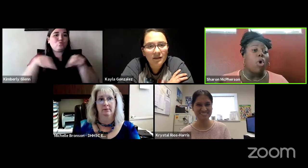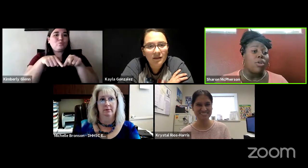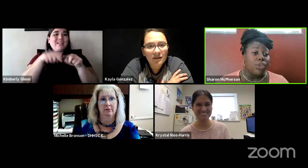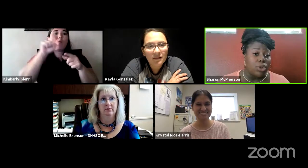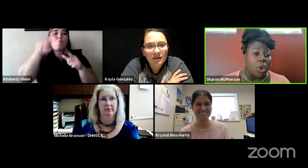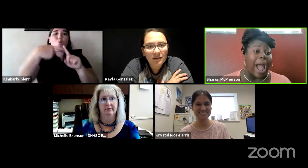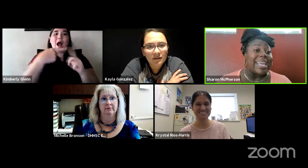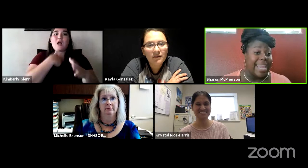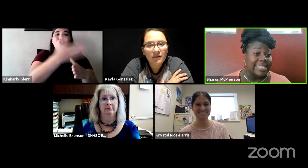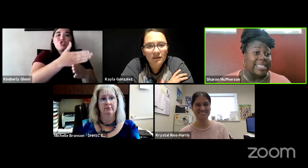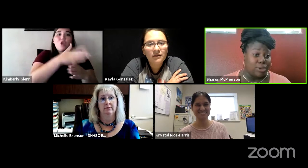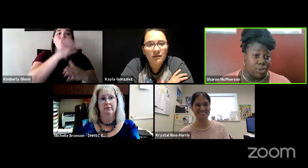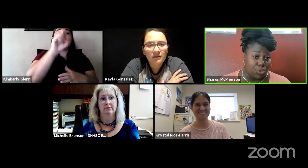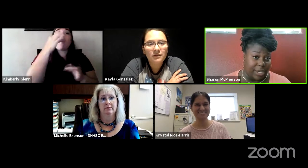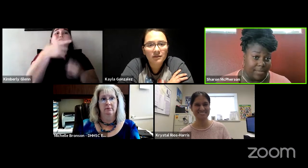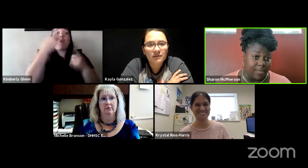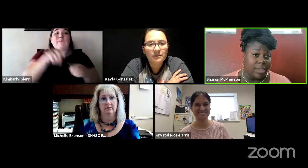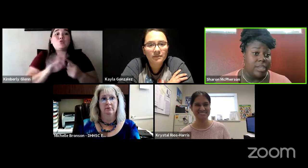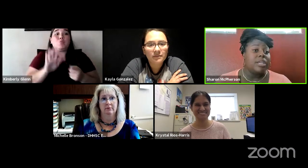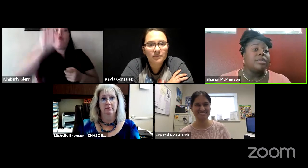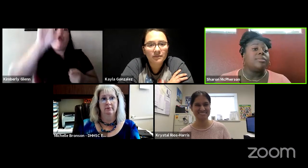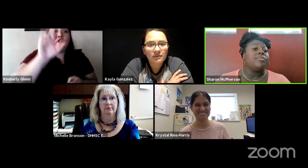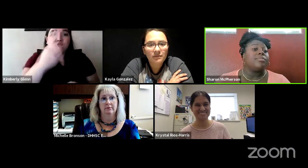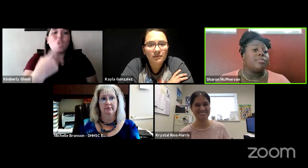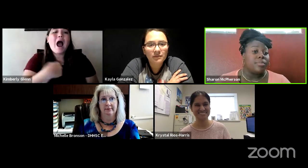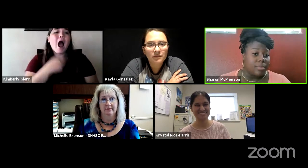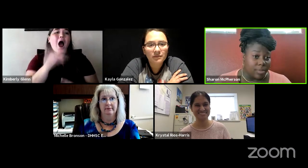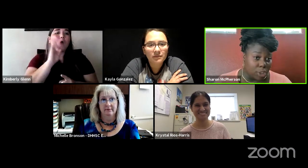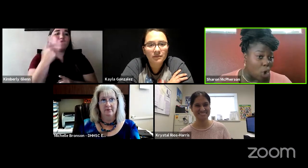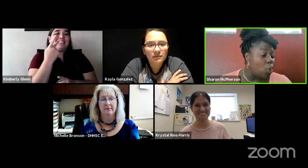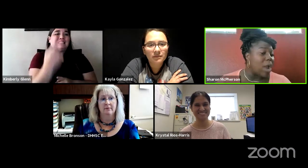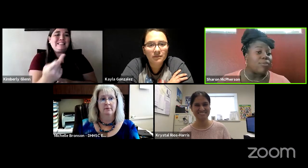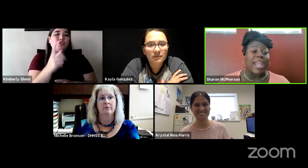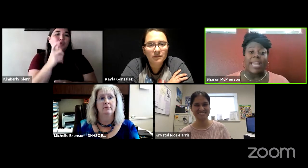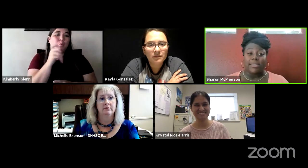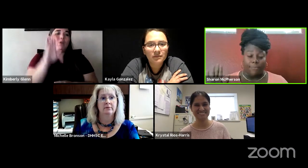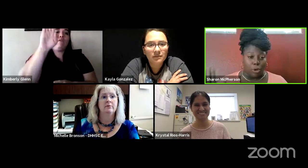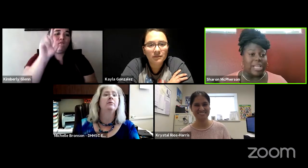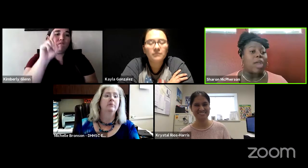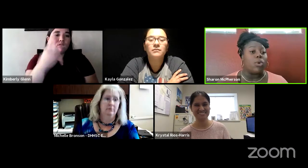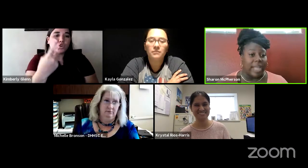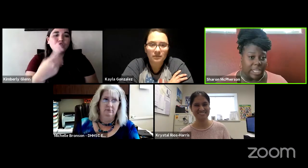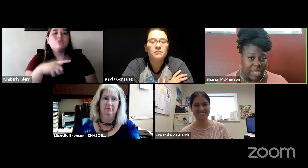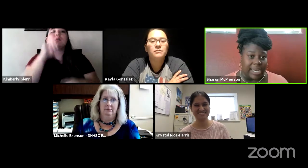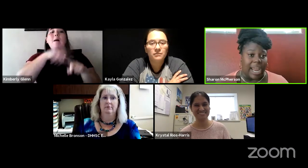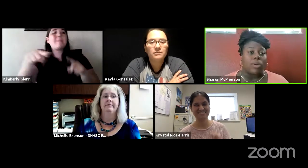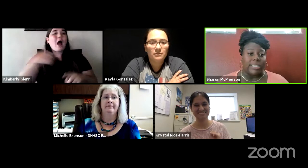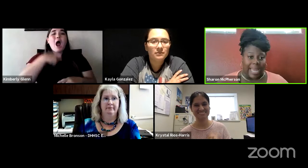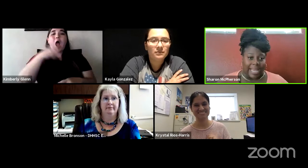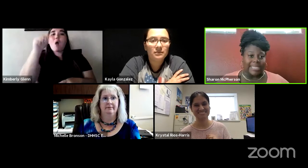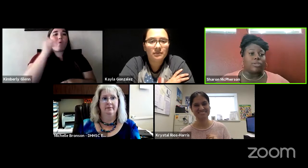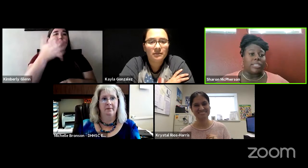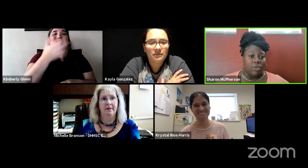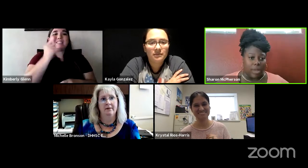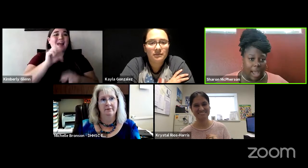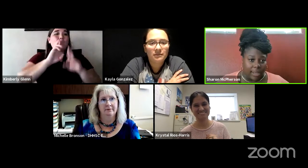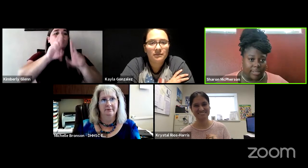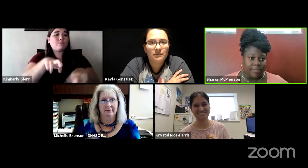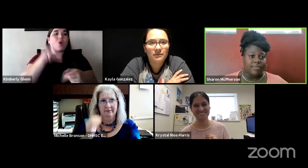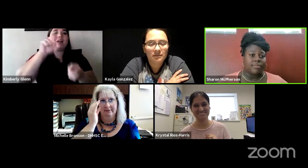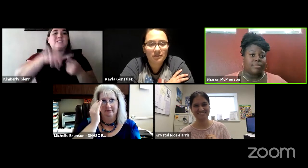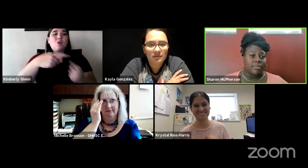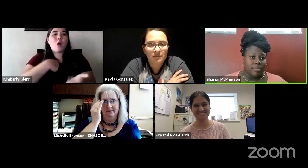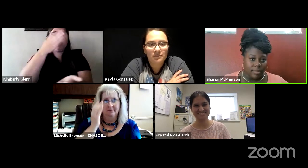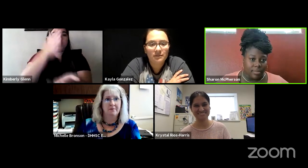And just so all of you know, I can see your screen. So whoever hand is up first, I will catch that and I will see it. I can still see you